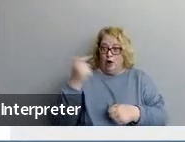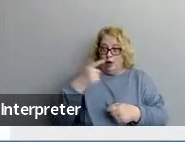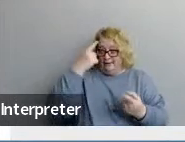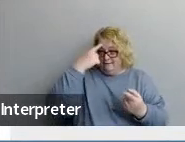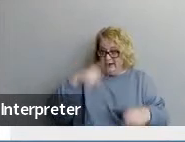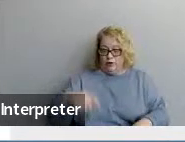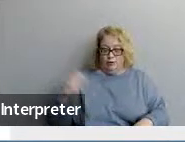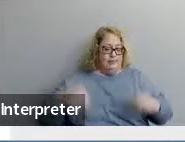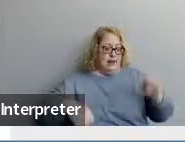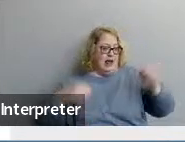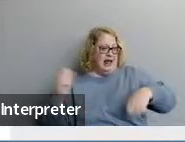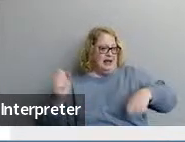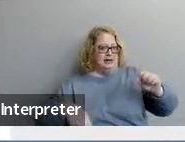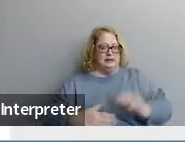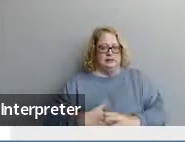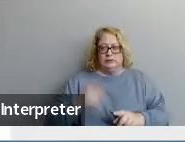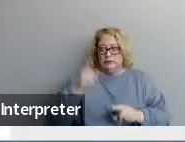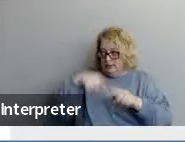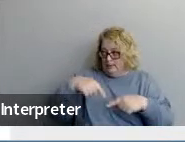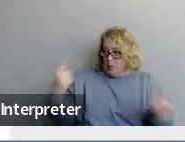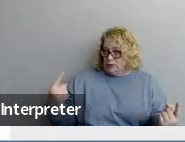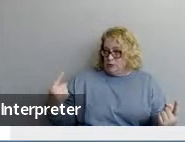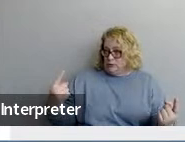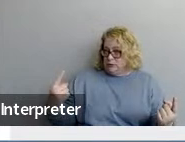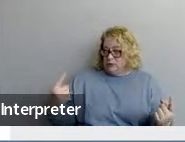All in favor? Aye. All